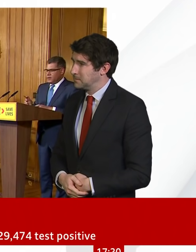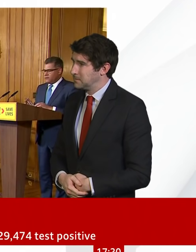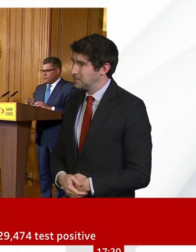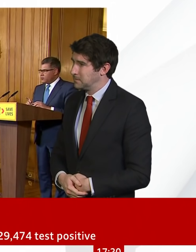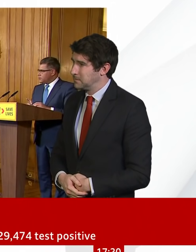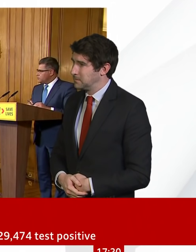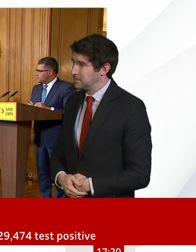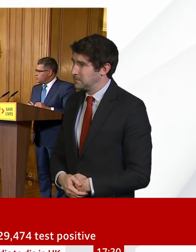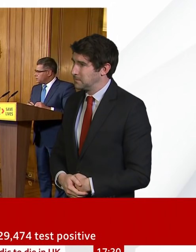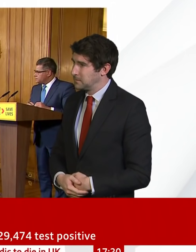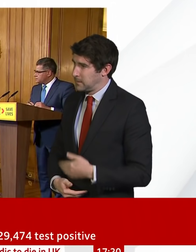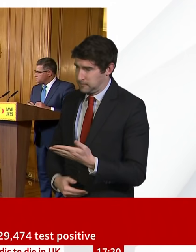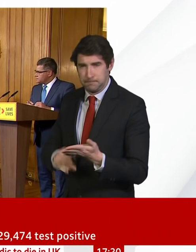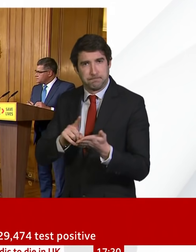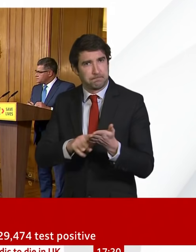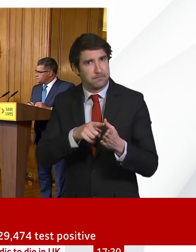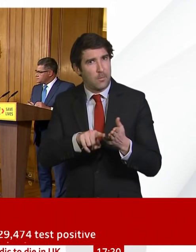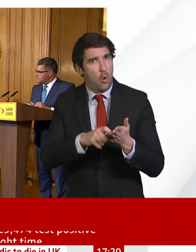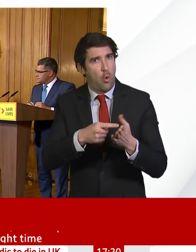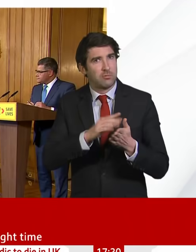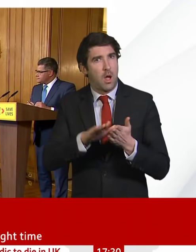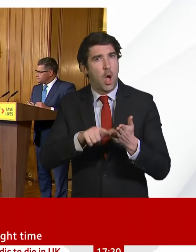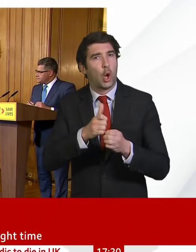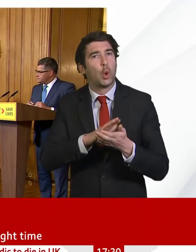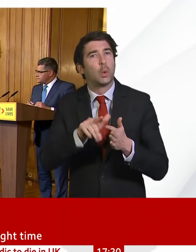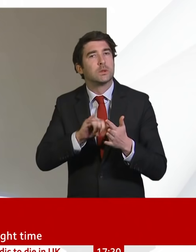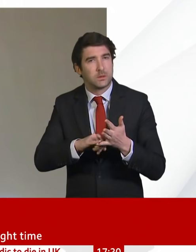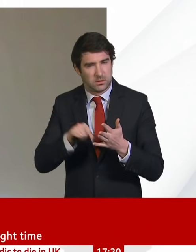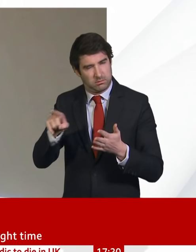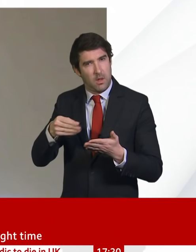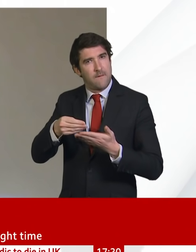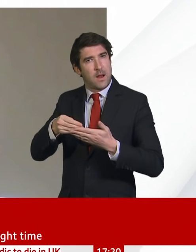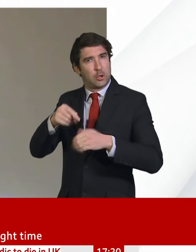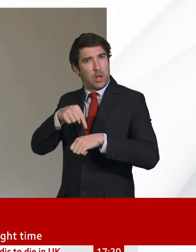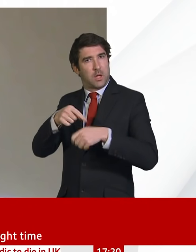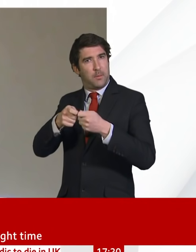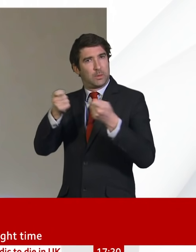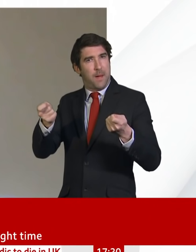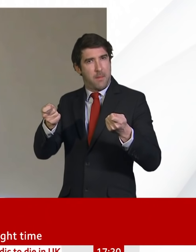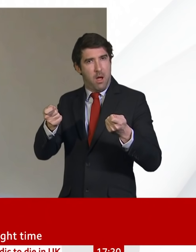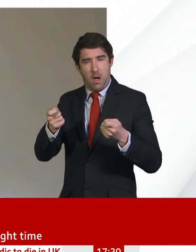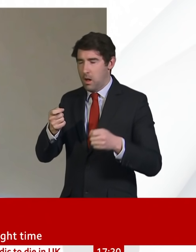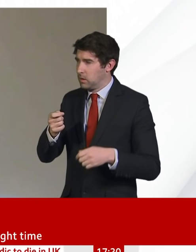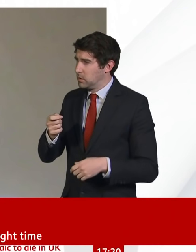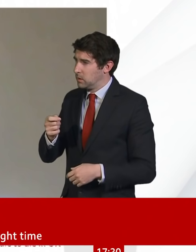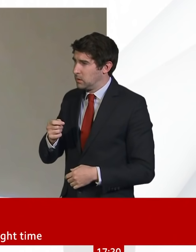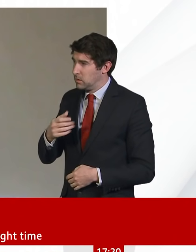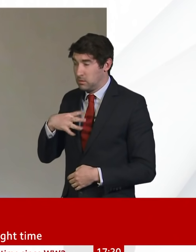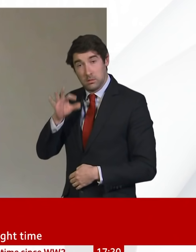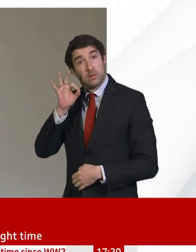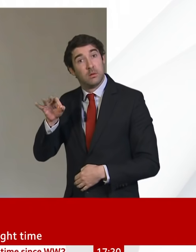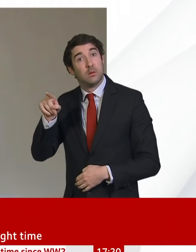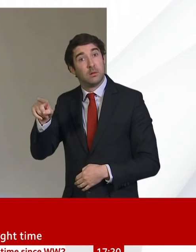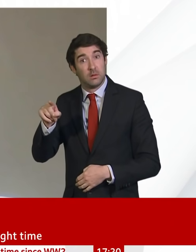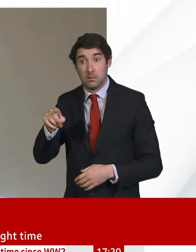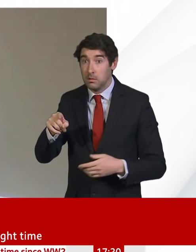Times, from Laura Hughes. Laura. Good afternoon. Can I ask, what is the government's exit strategy for